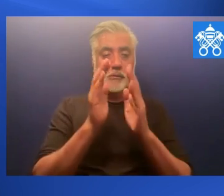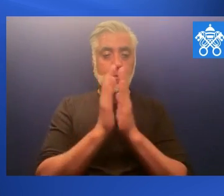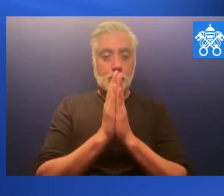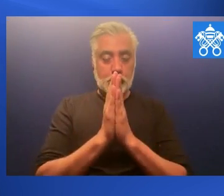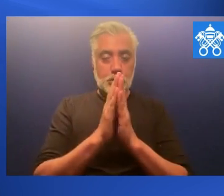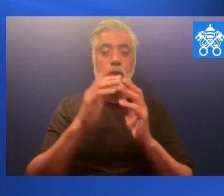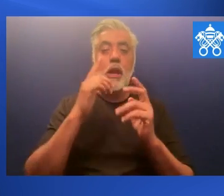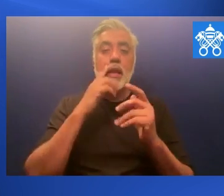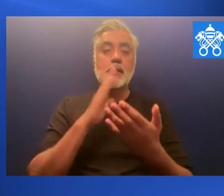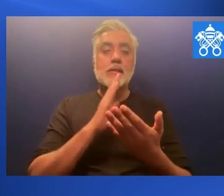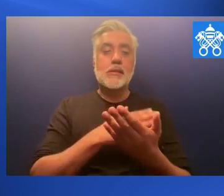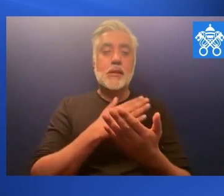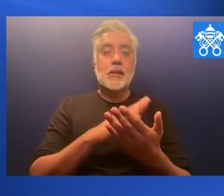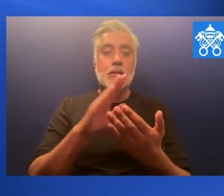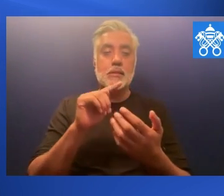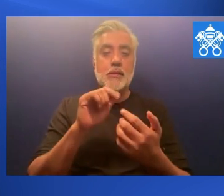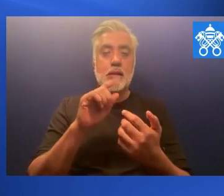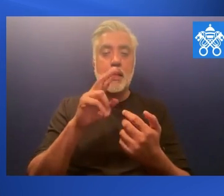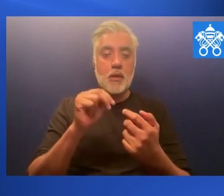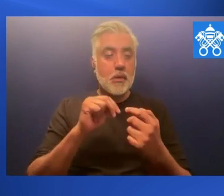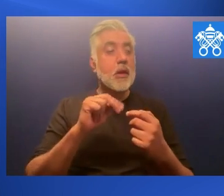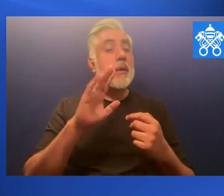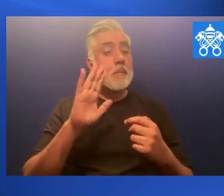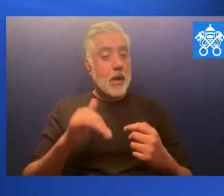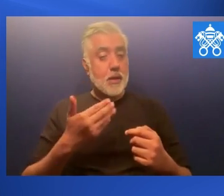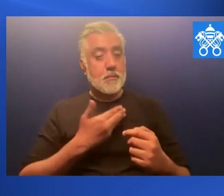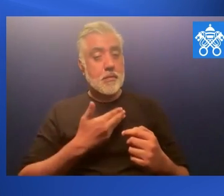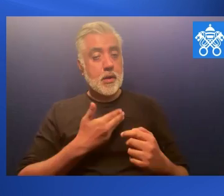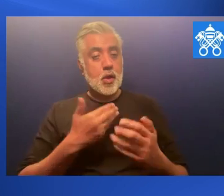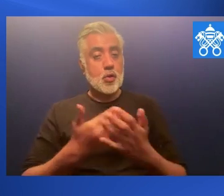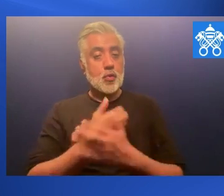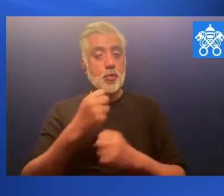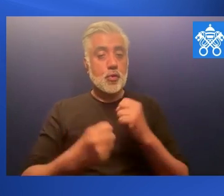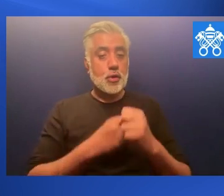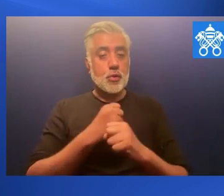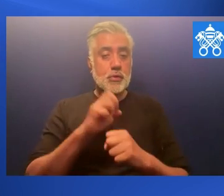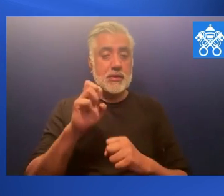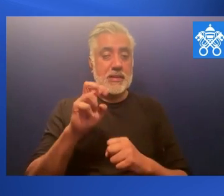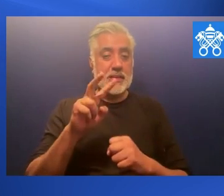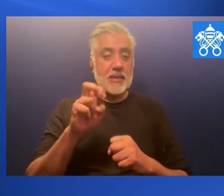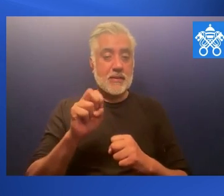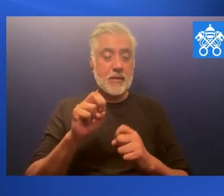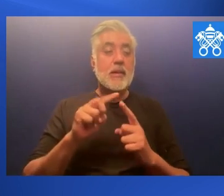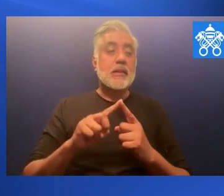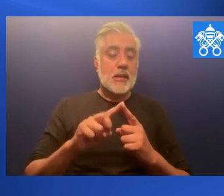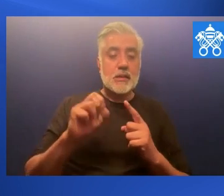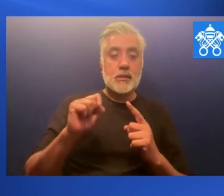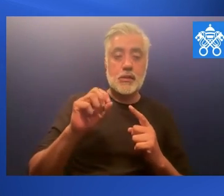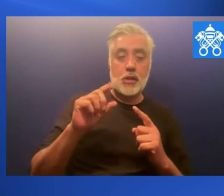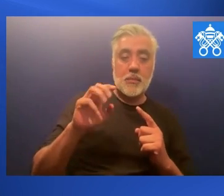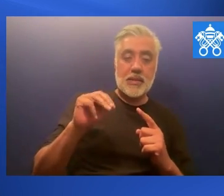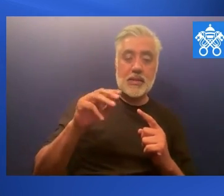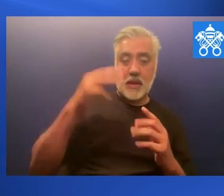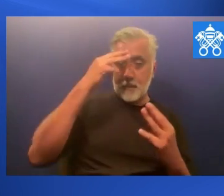live broadcast of the celebration of evening prayer, our first Vespers, and the singing of the Te Deum, presided over by Pope Francis on New